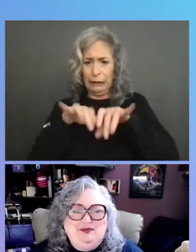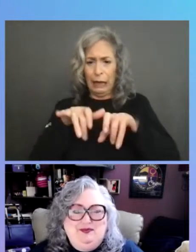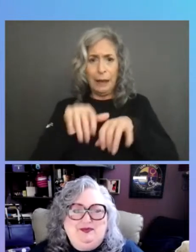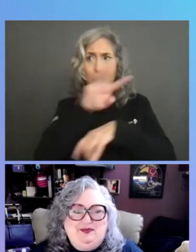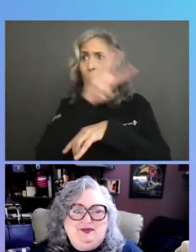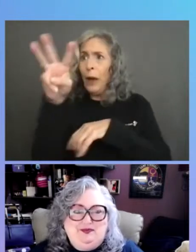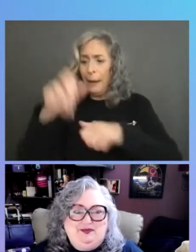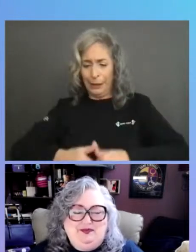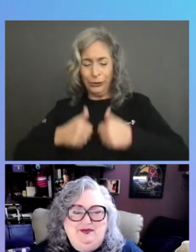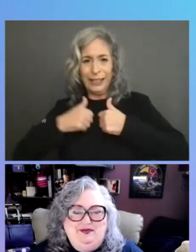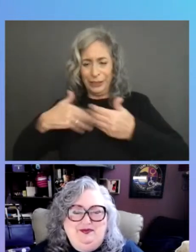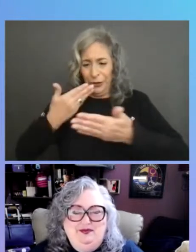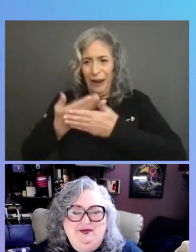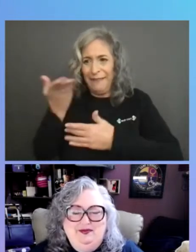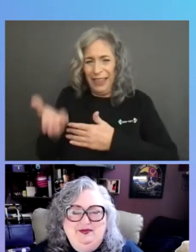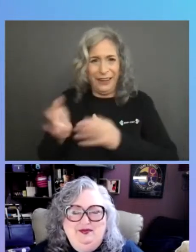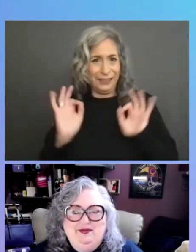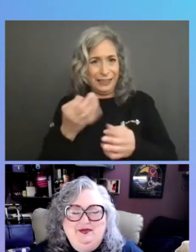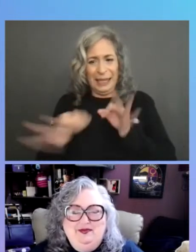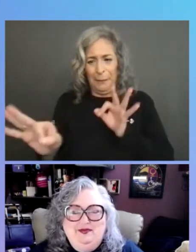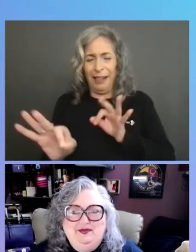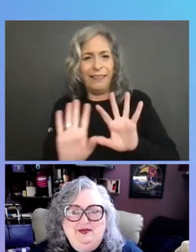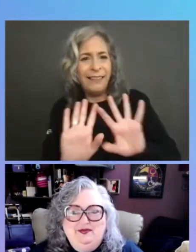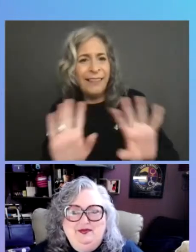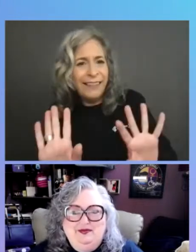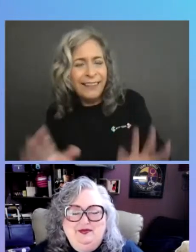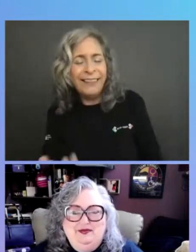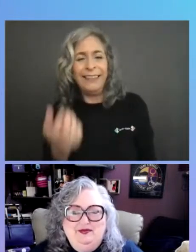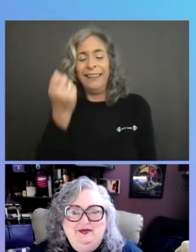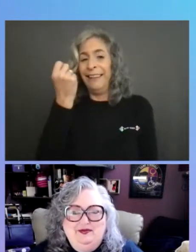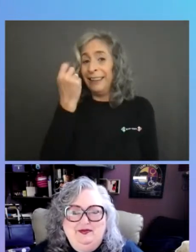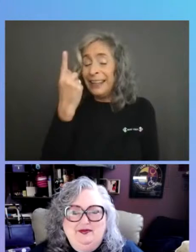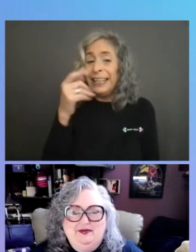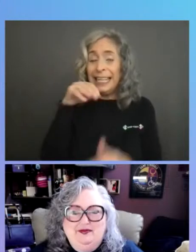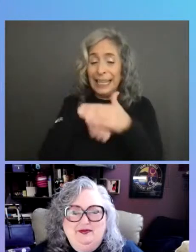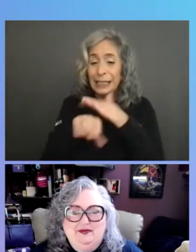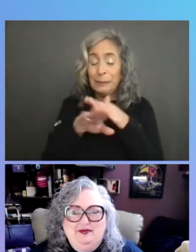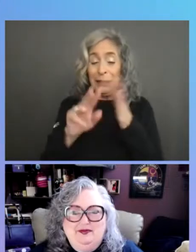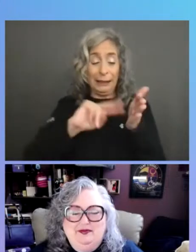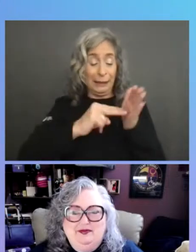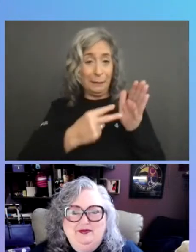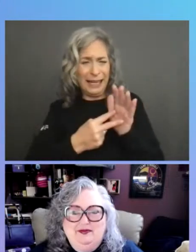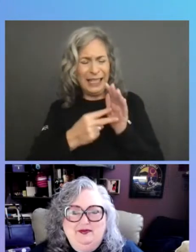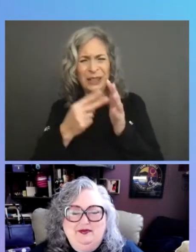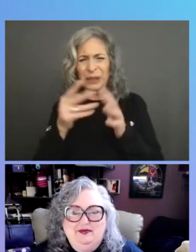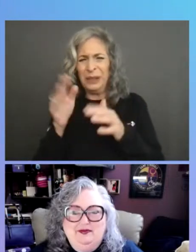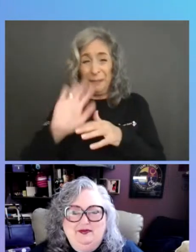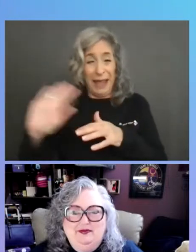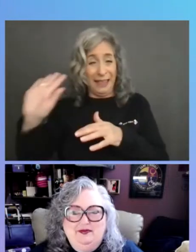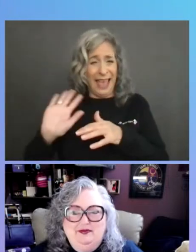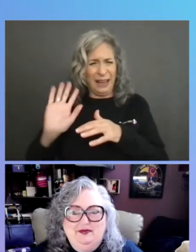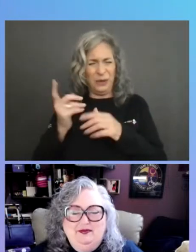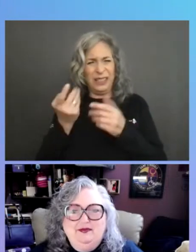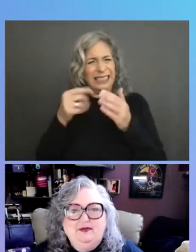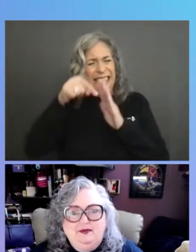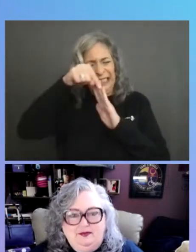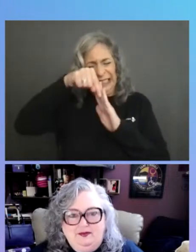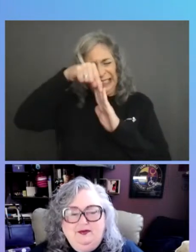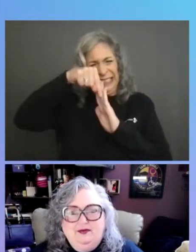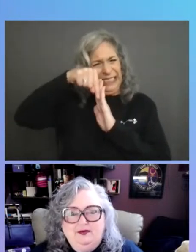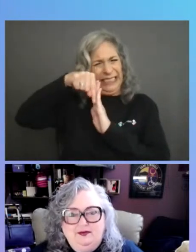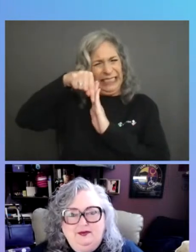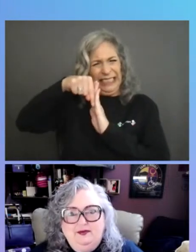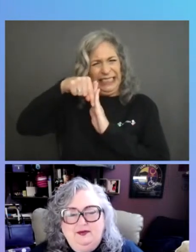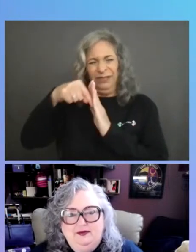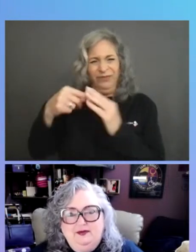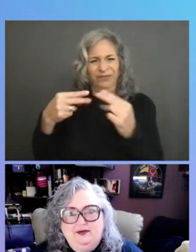address and you can get to it. And the understanding of what accessibility meant was just very shallow, very naive.